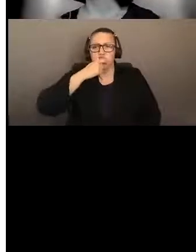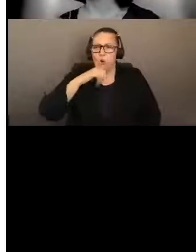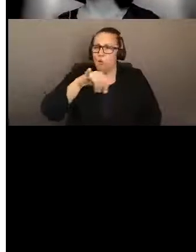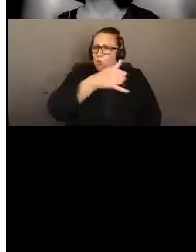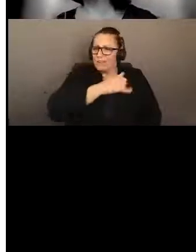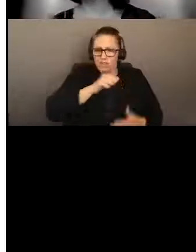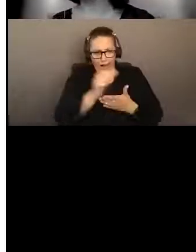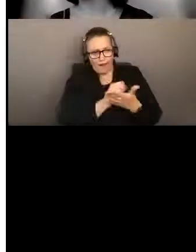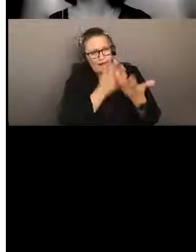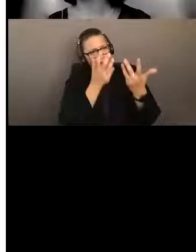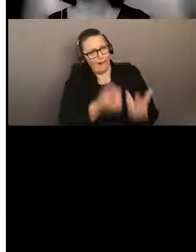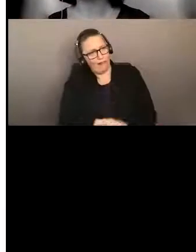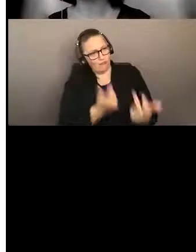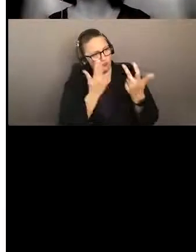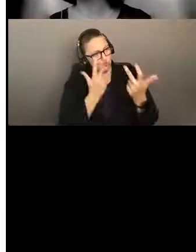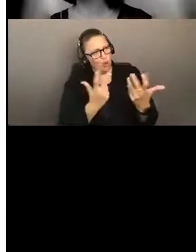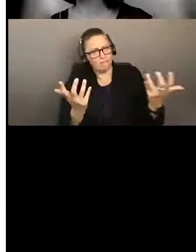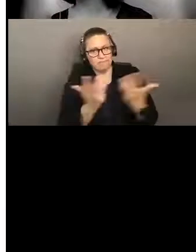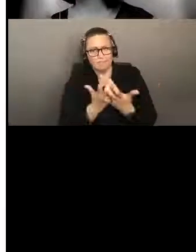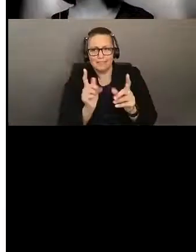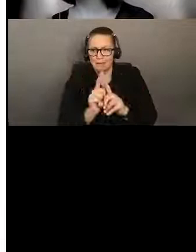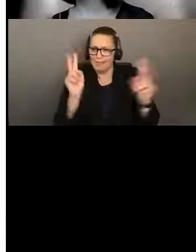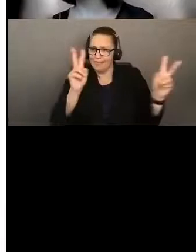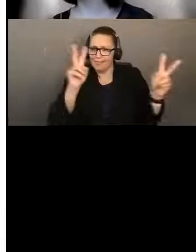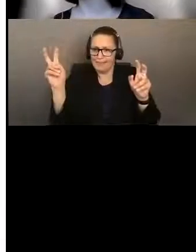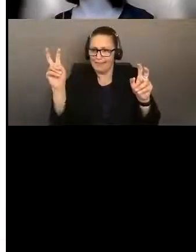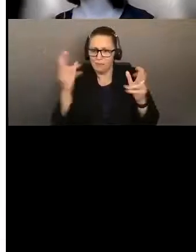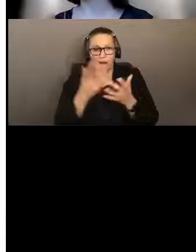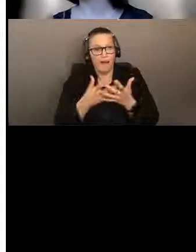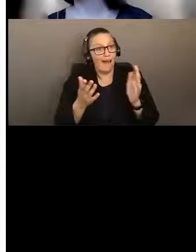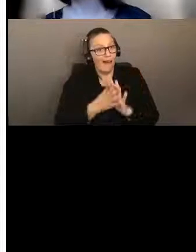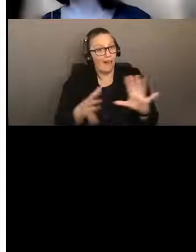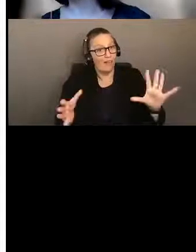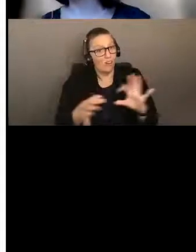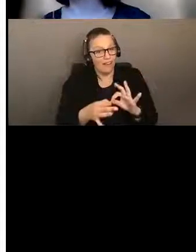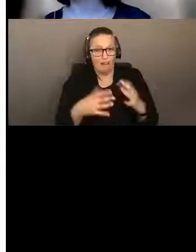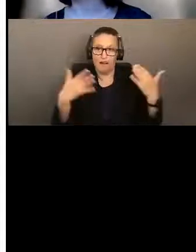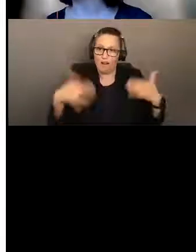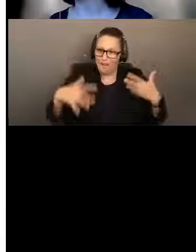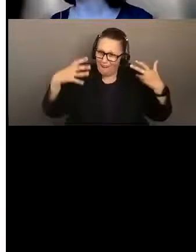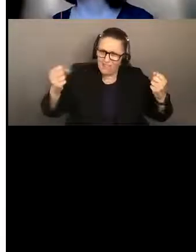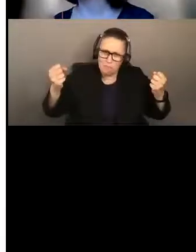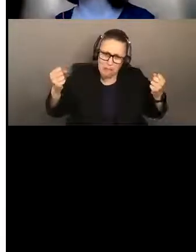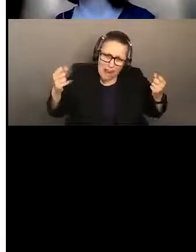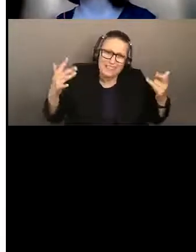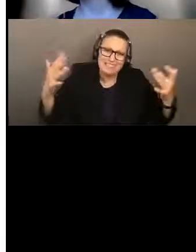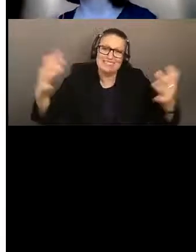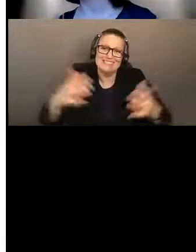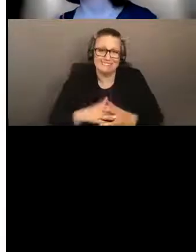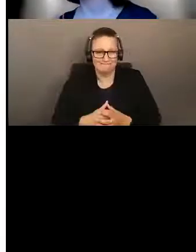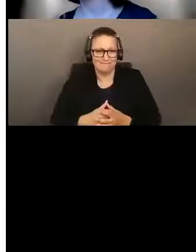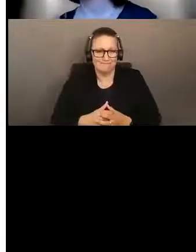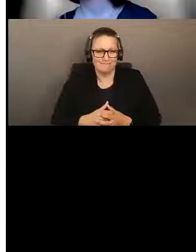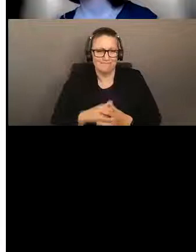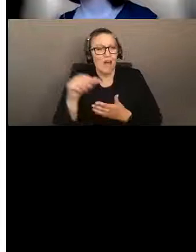myself, and how did they relate to one another? It turns out we had lots. Artists have taken the ground on which we stand as inspiration